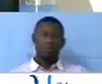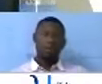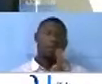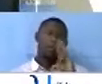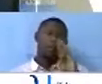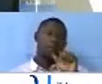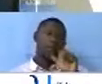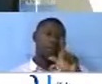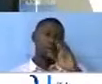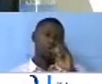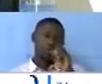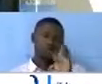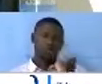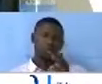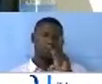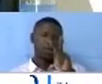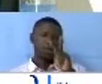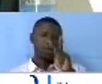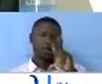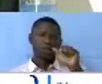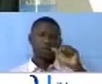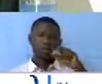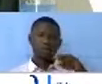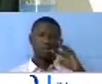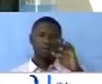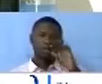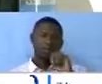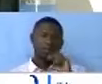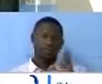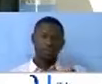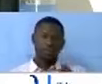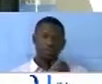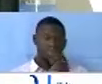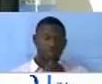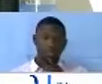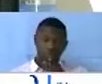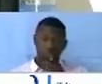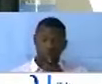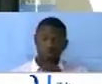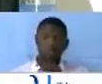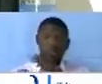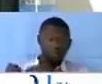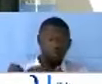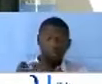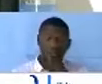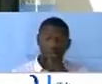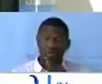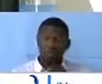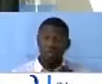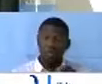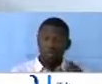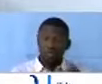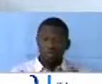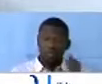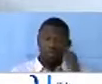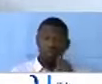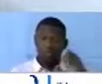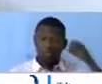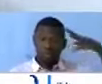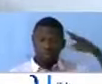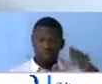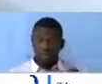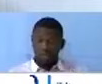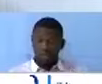Balo Kante mune yow ya kom sok mas ak machine baby. He lied. Dakoy fen. Excuse me, with due